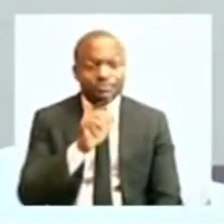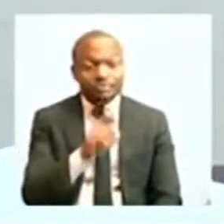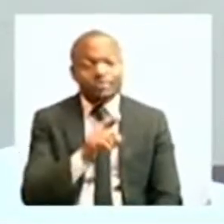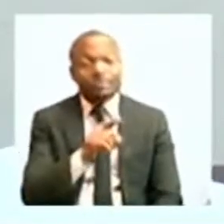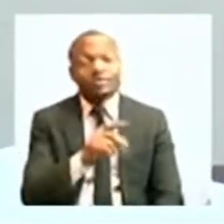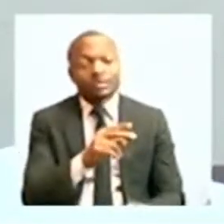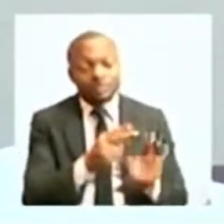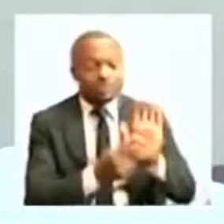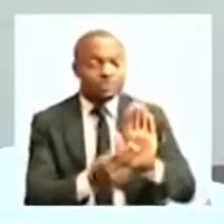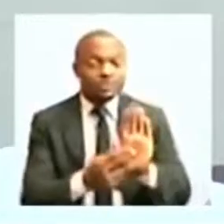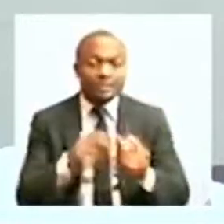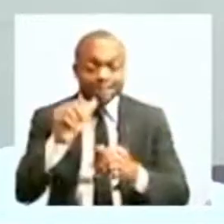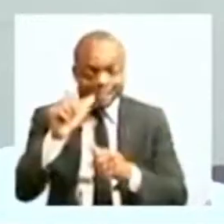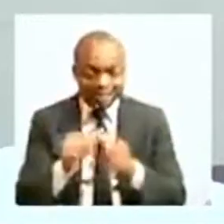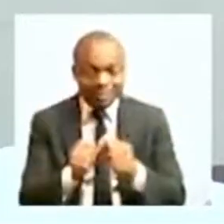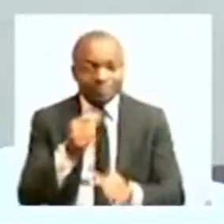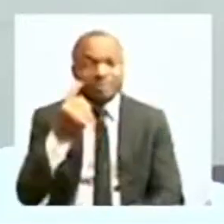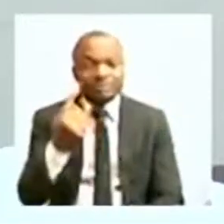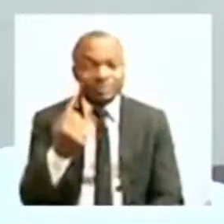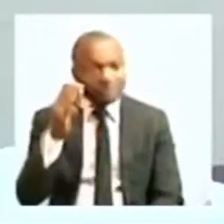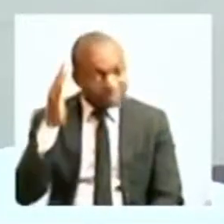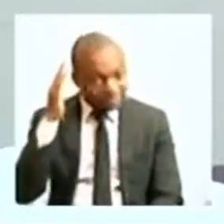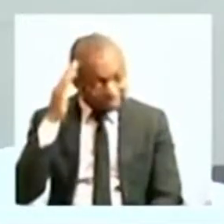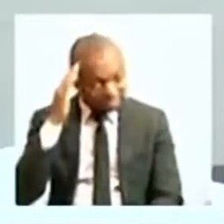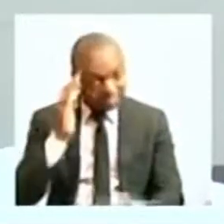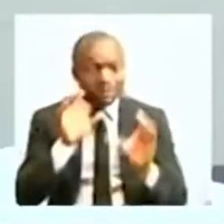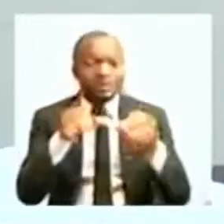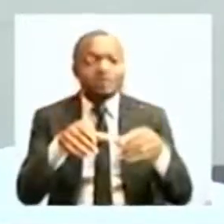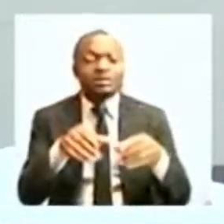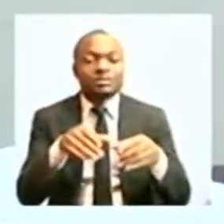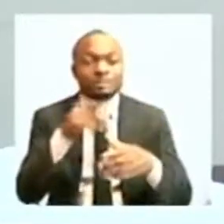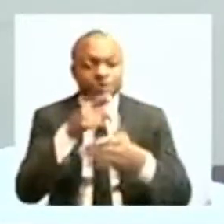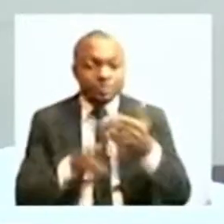that everyone knows it's the councils.